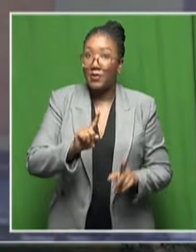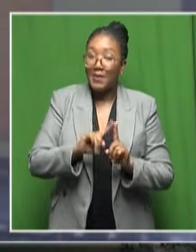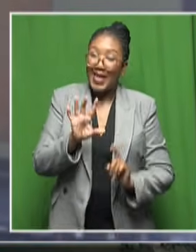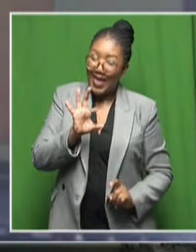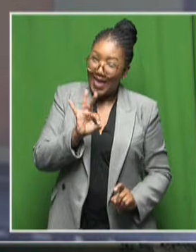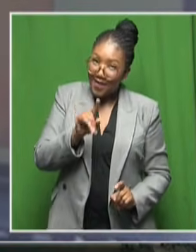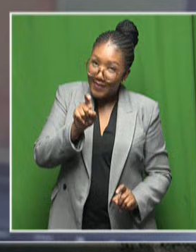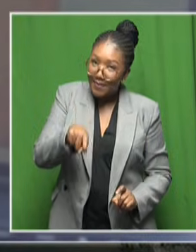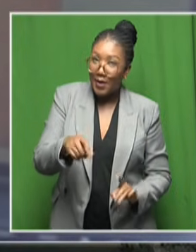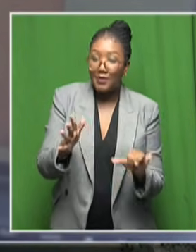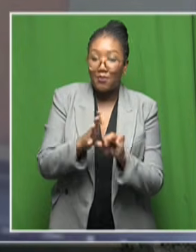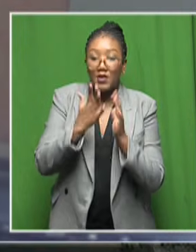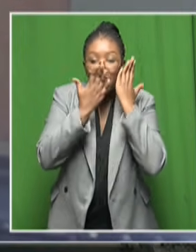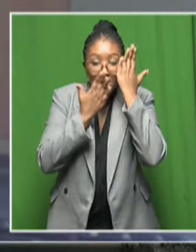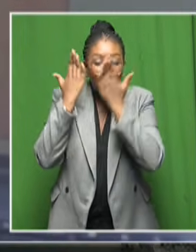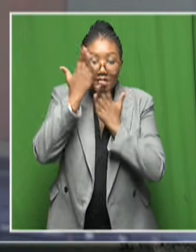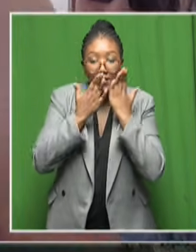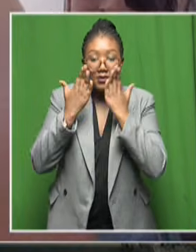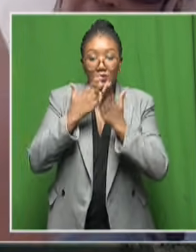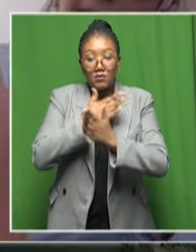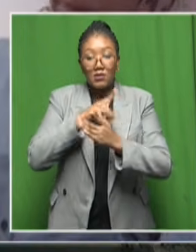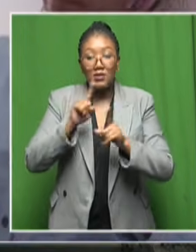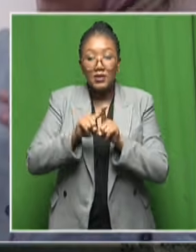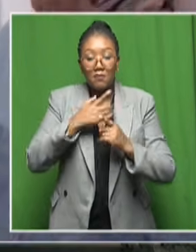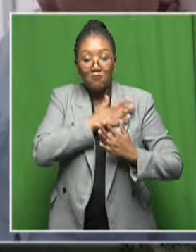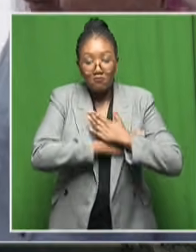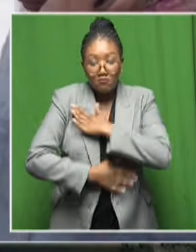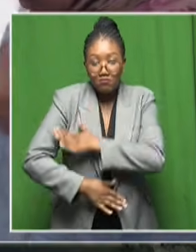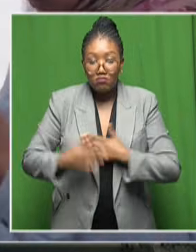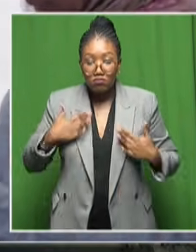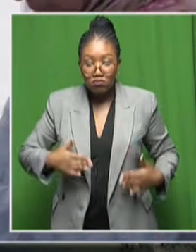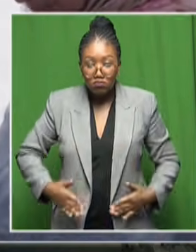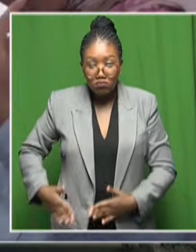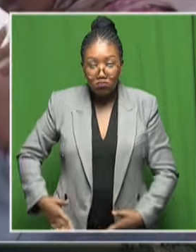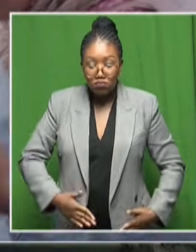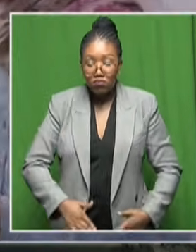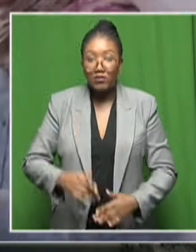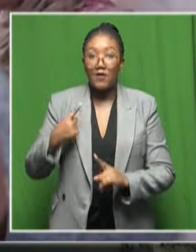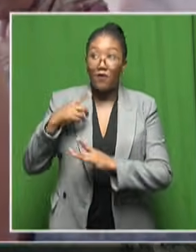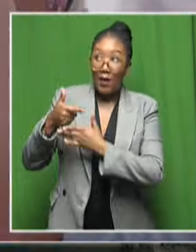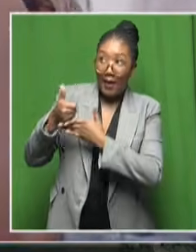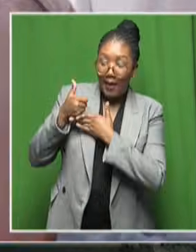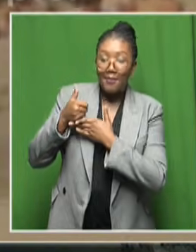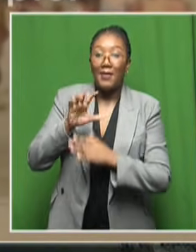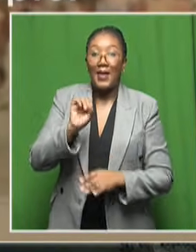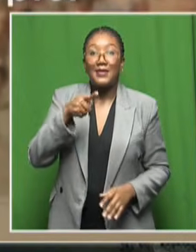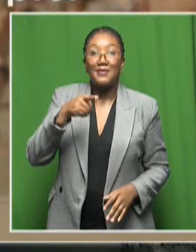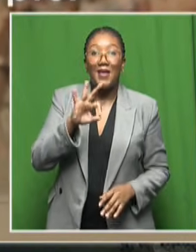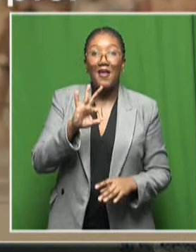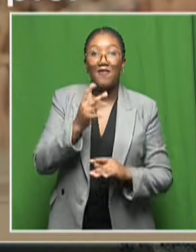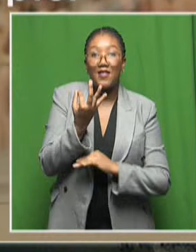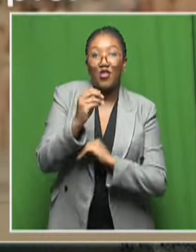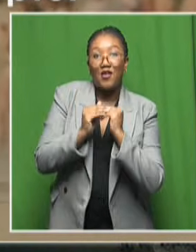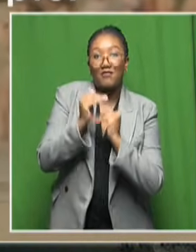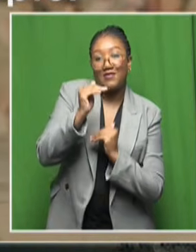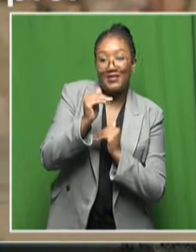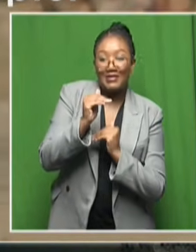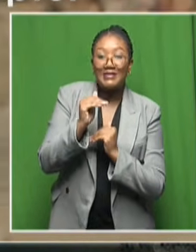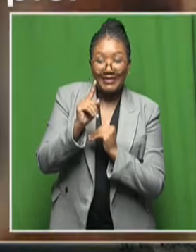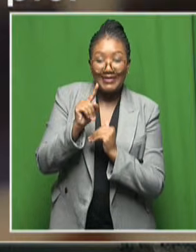skin lotions or creams, we can also use sunscreen at that time. Yeah. It's important to apply that to make it part of your